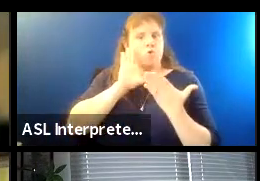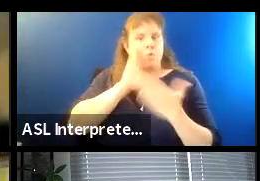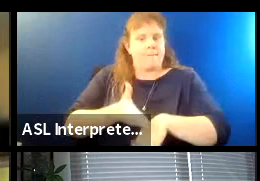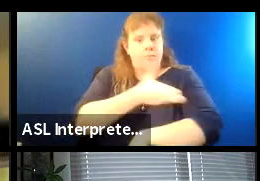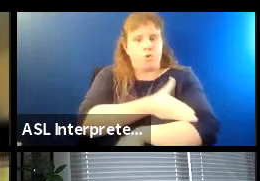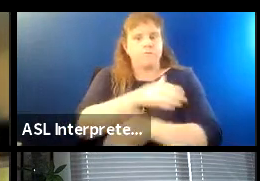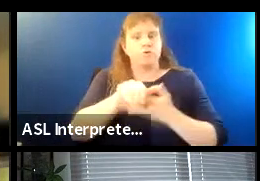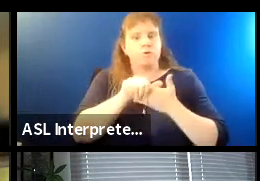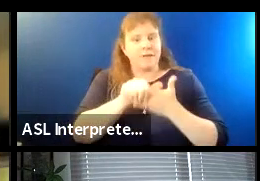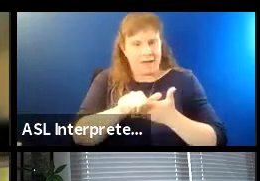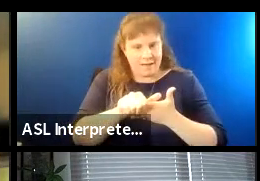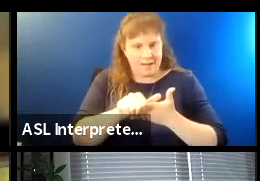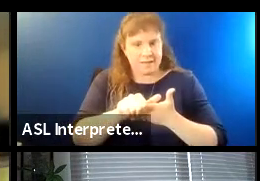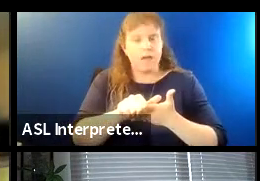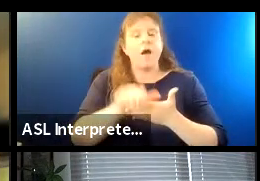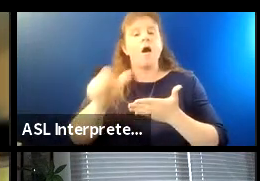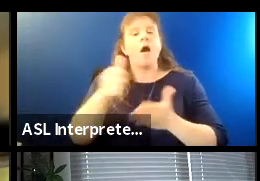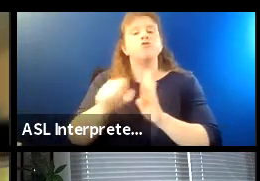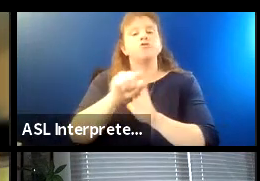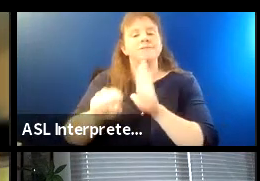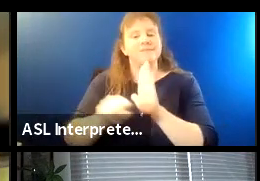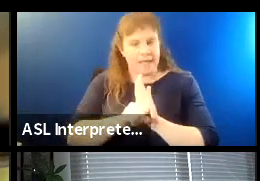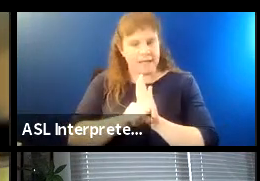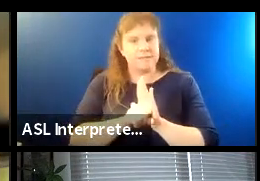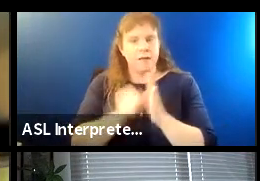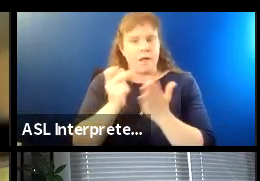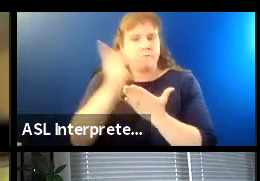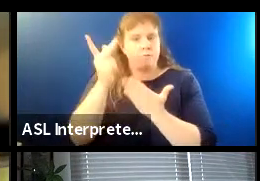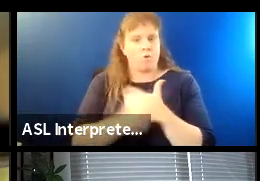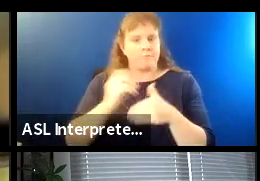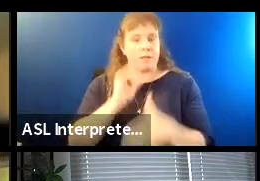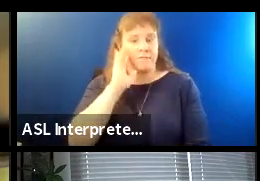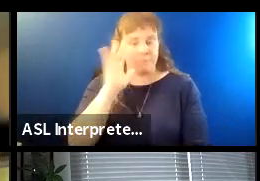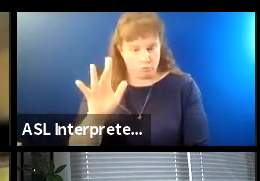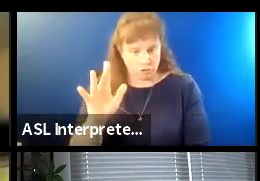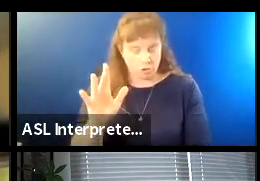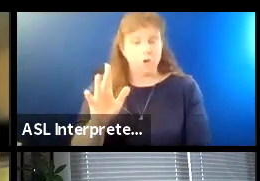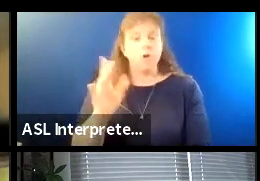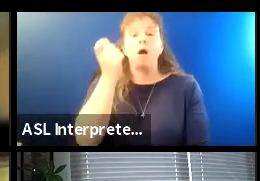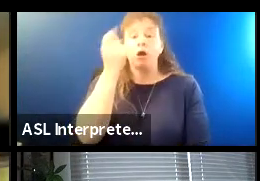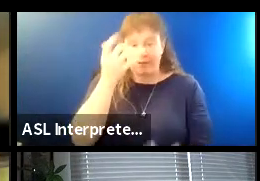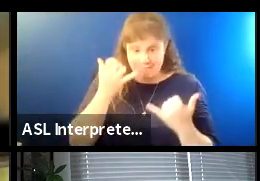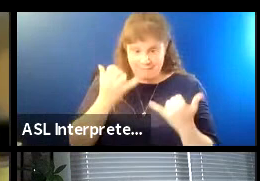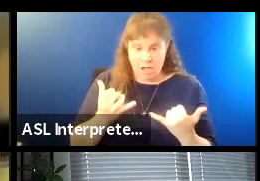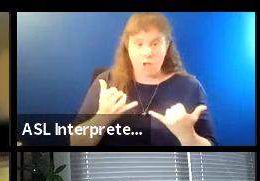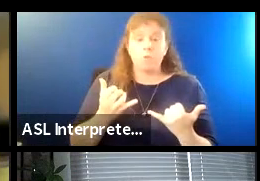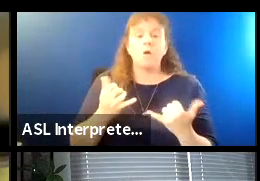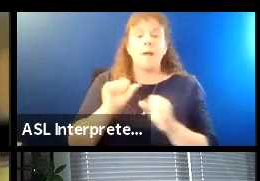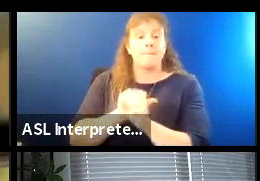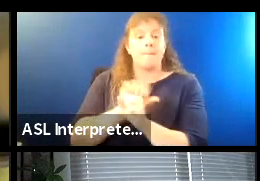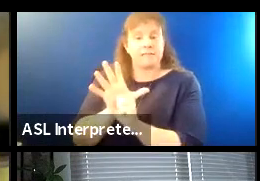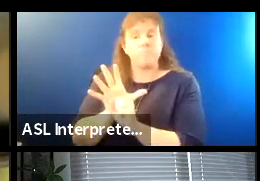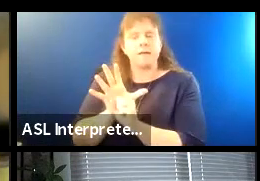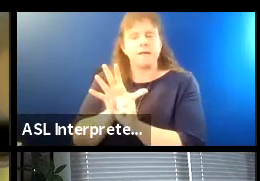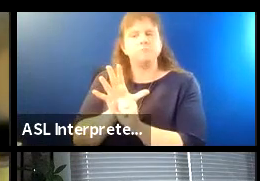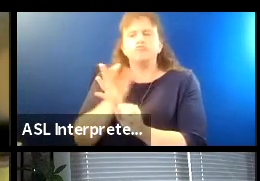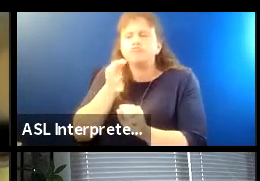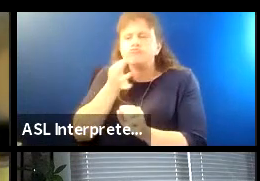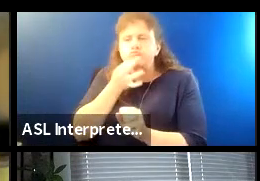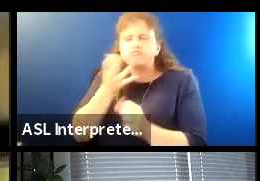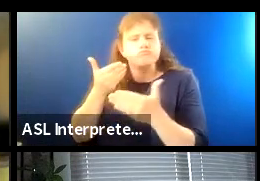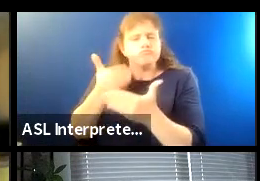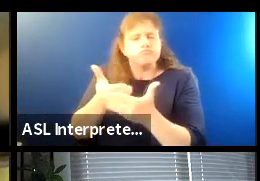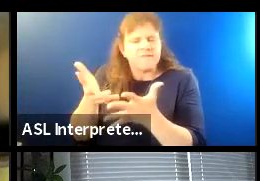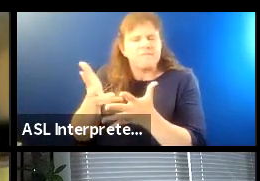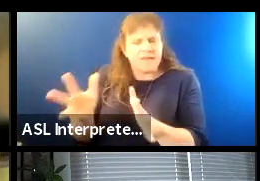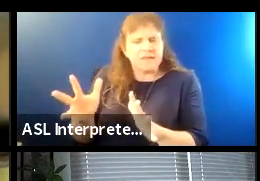such state initiatives into the future. We know that now that we emerge from the pandemic, we will need such coordinated approach to